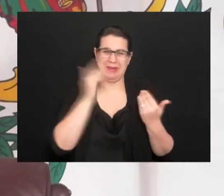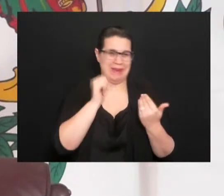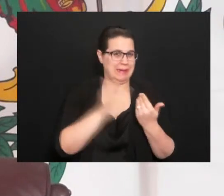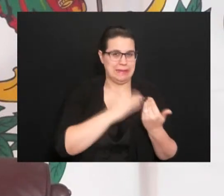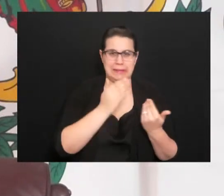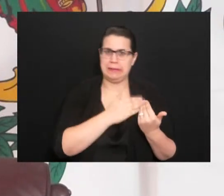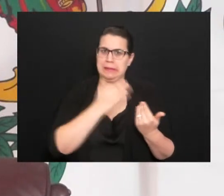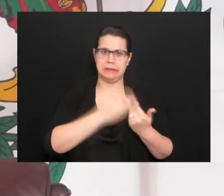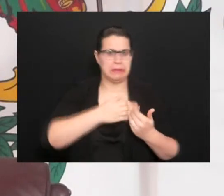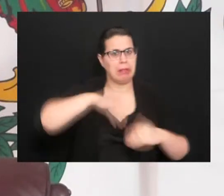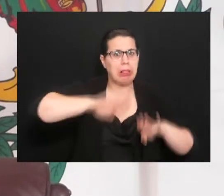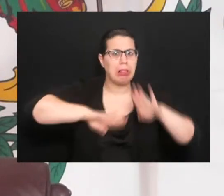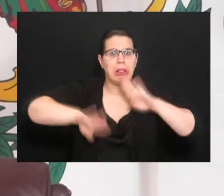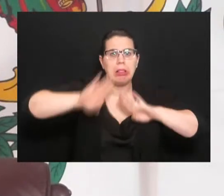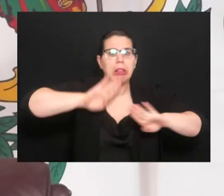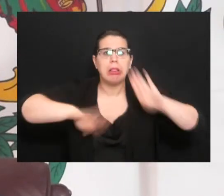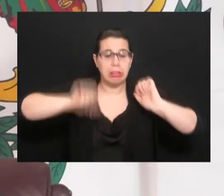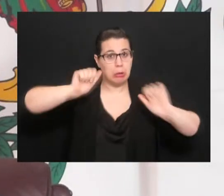But